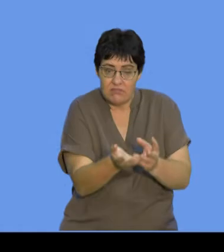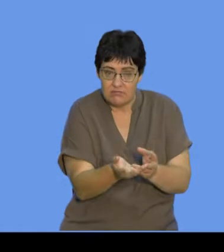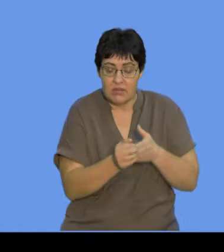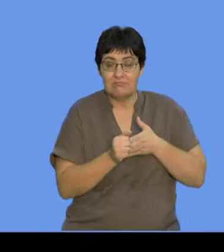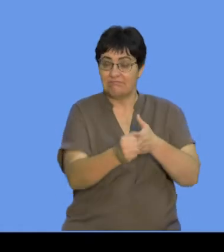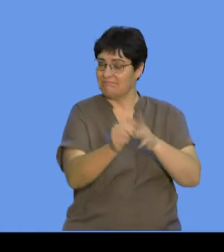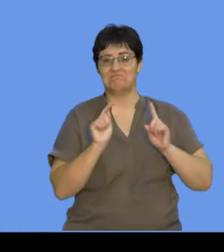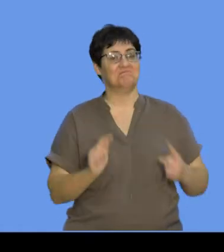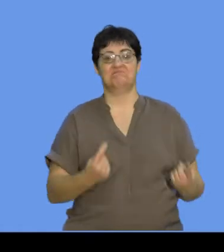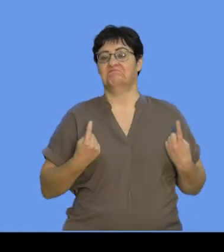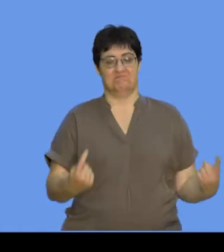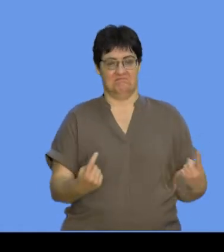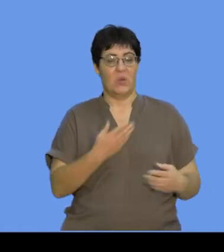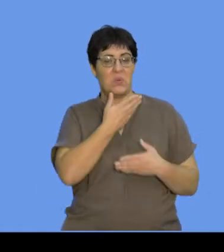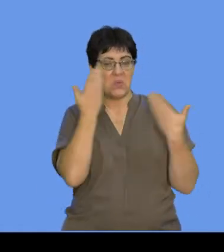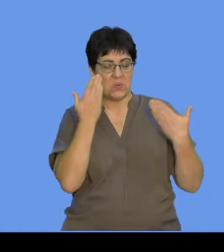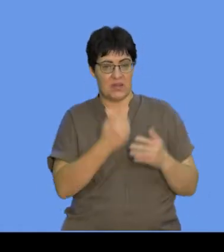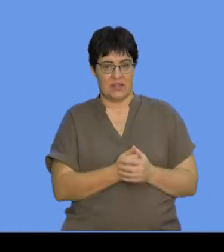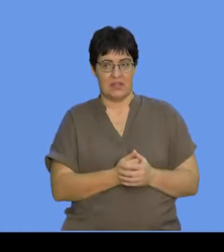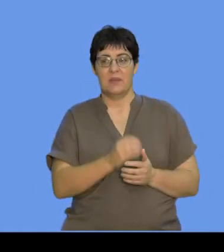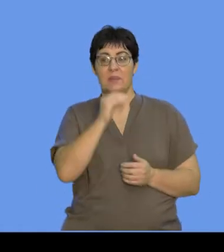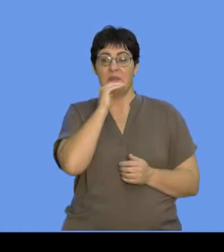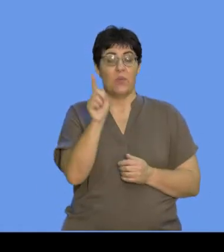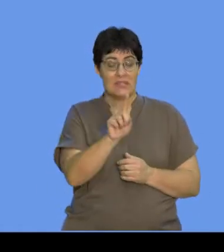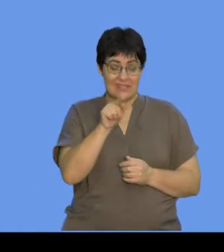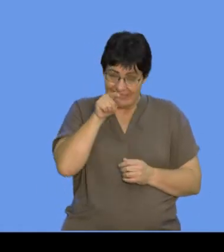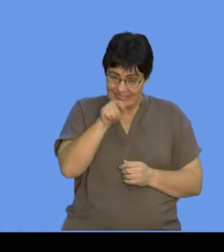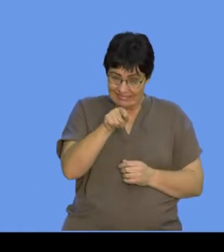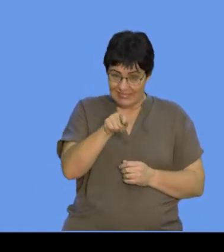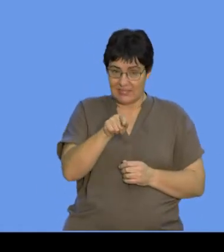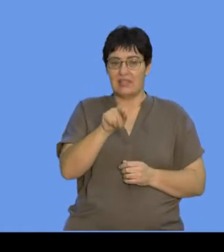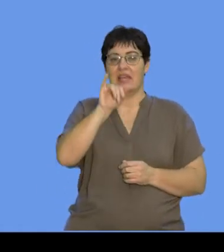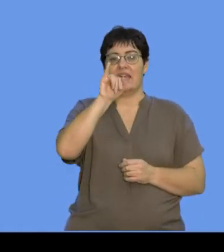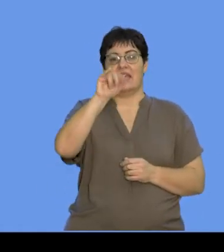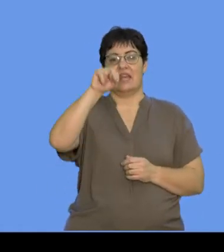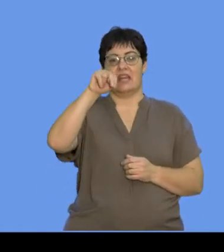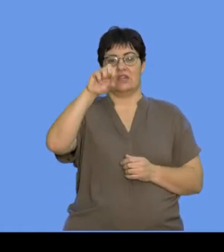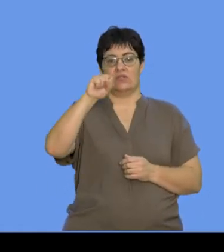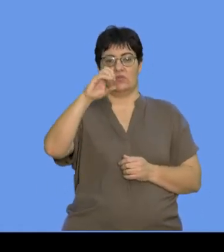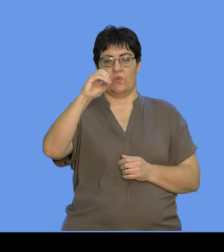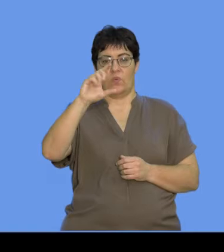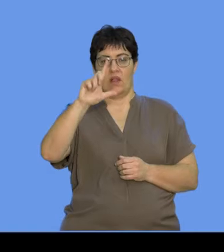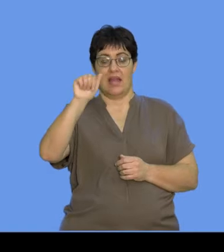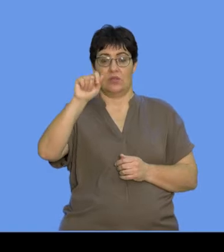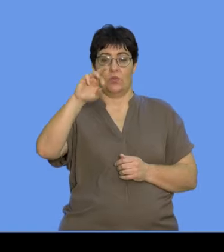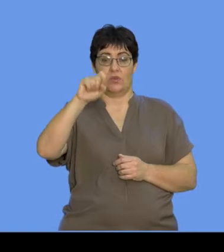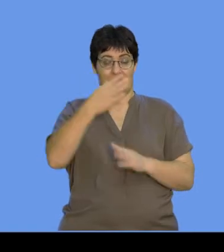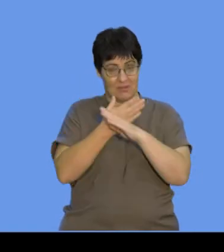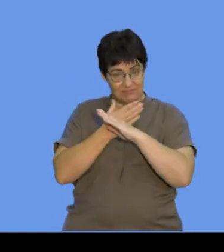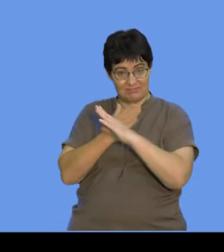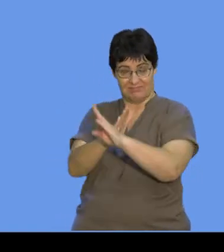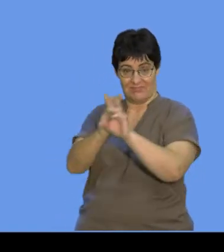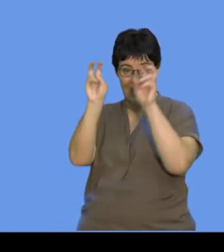not conduct electricity, we are saying that they are insulators, right? Remember, an